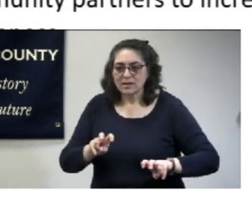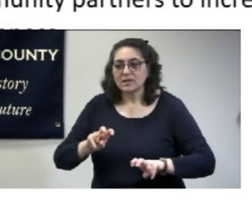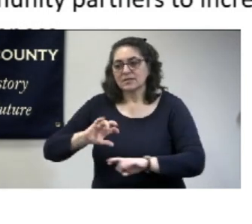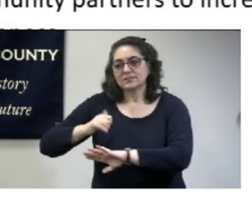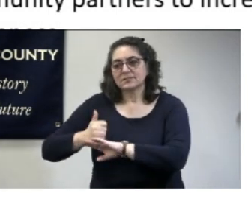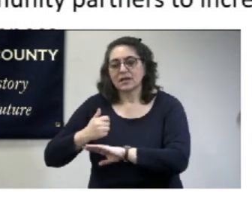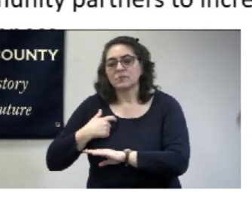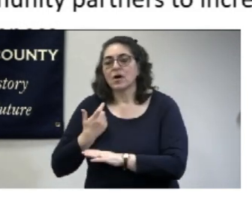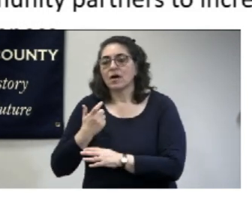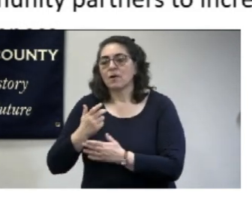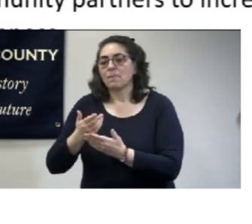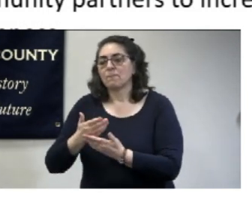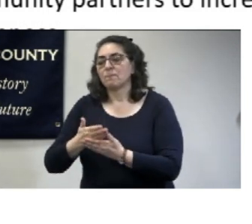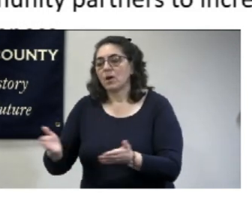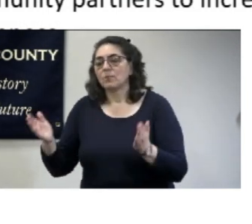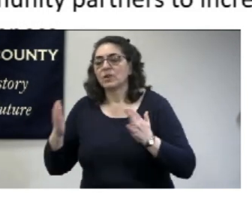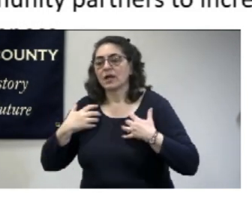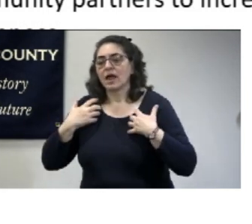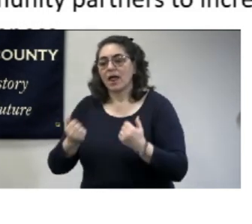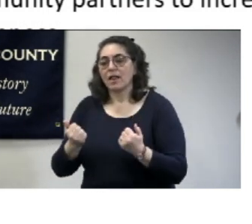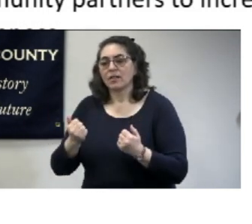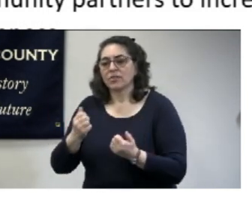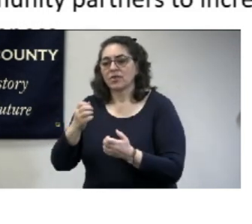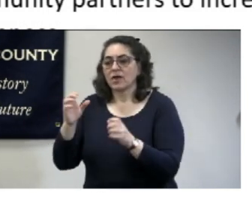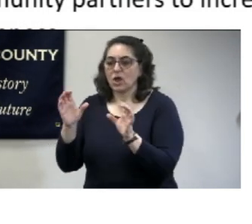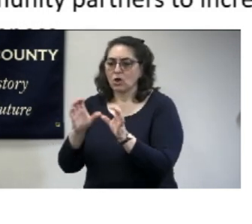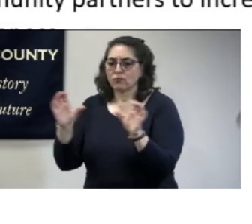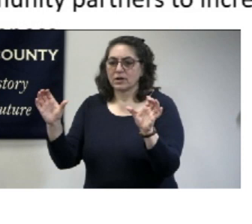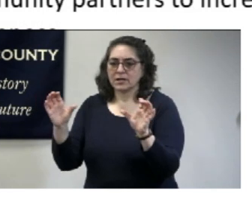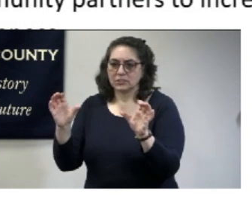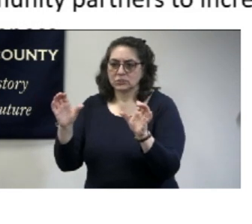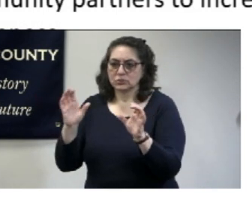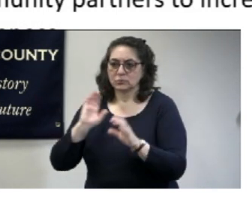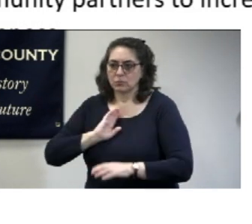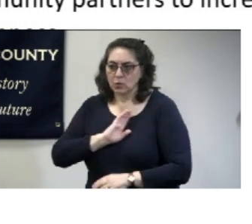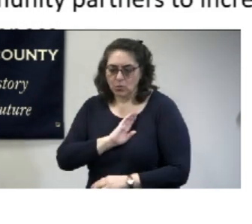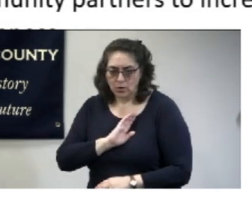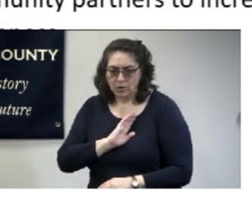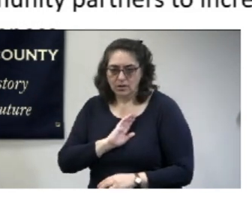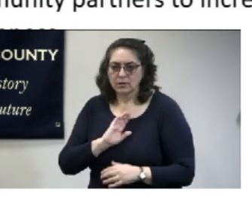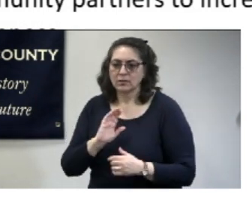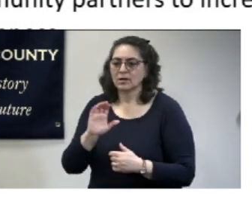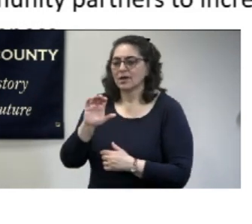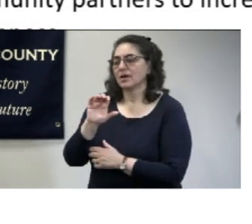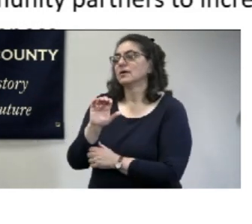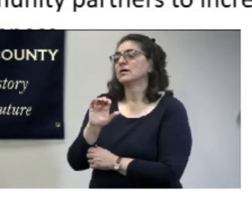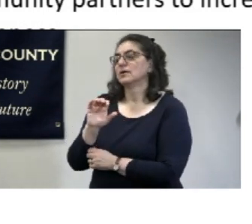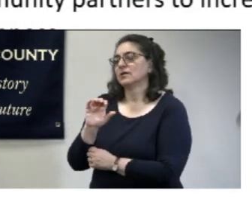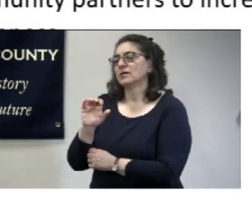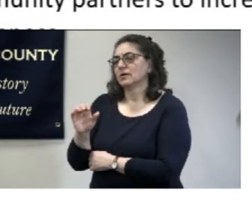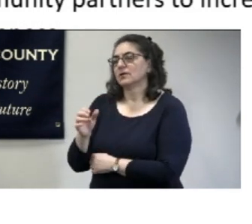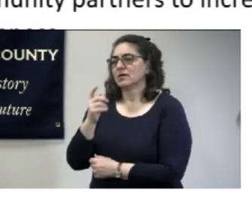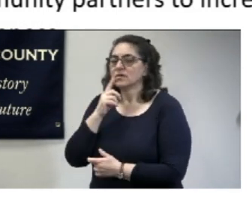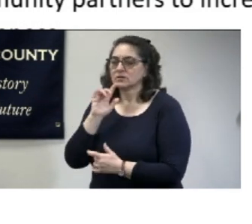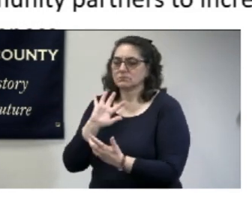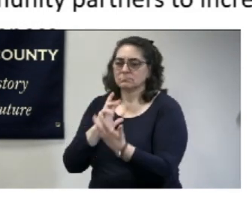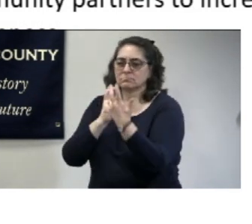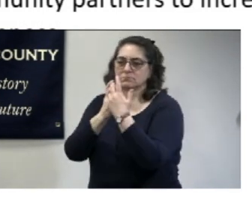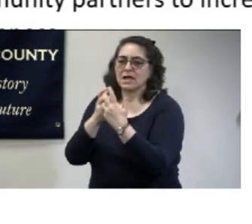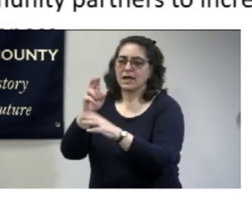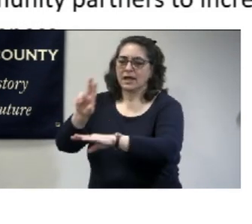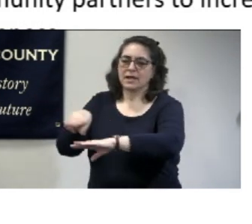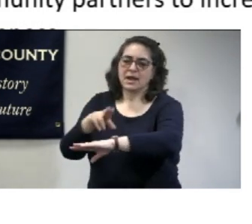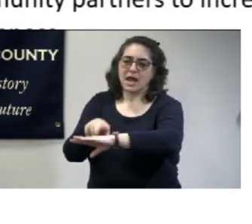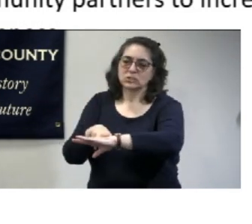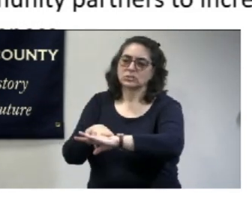Board, which is another program that we started. It's to accredit the department to national standards. And the purpose for that